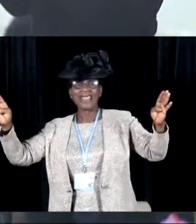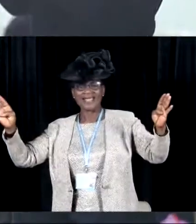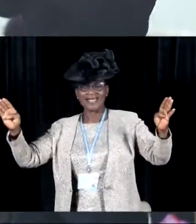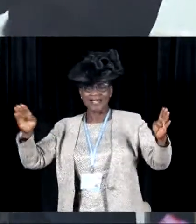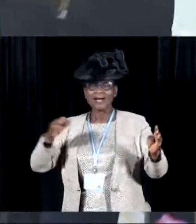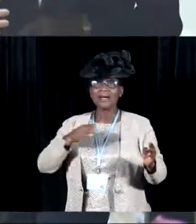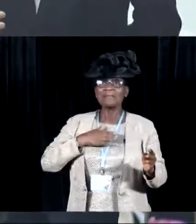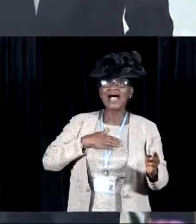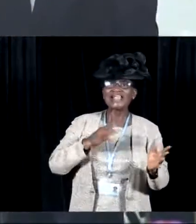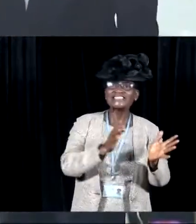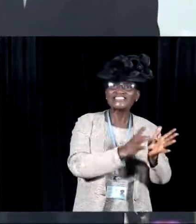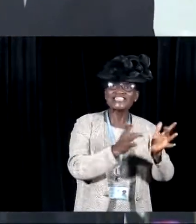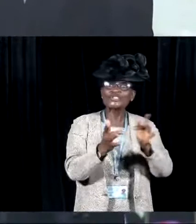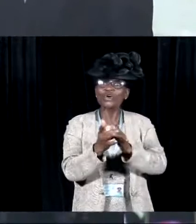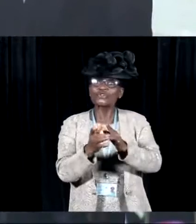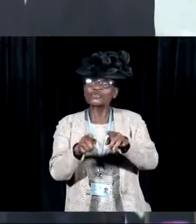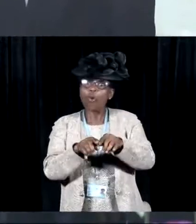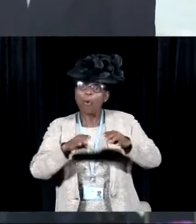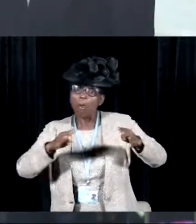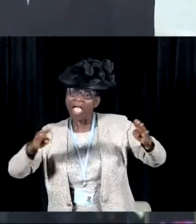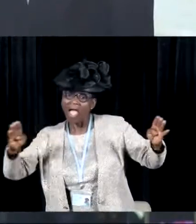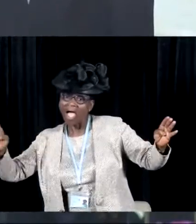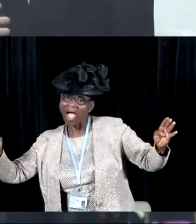Jesus, me ma, to be rebete.